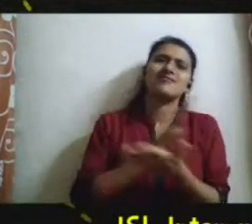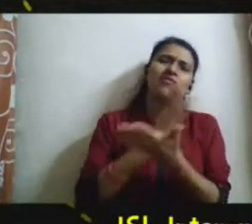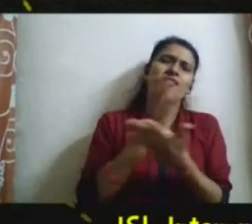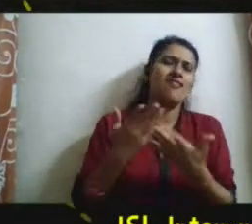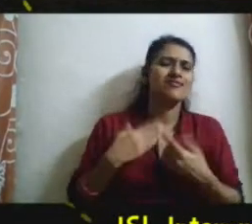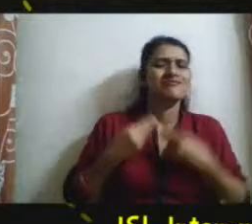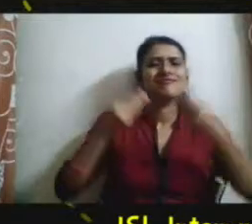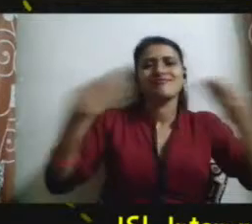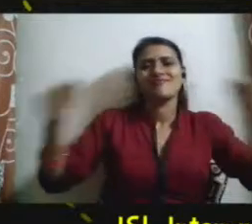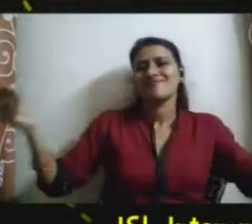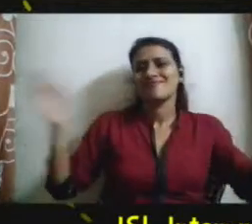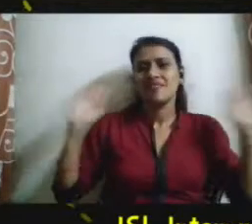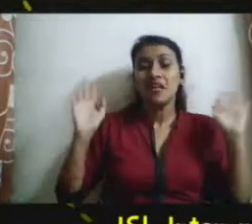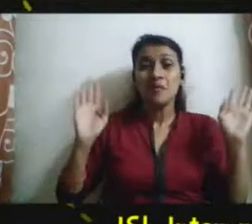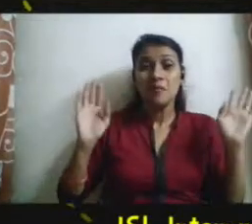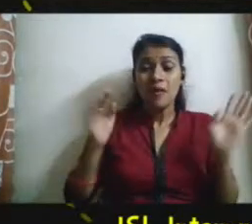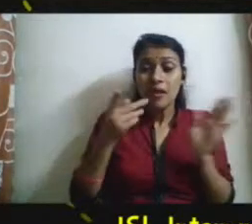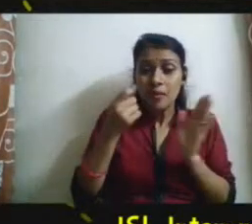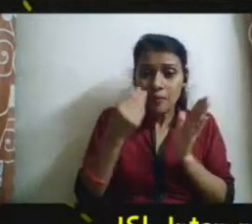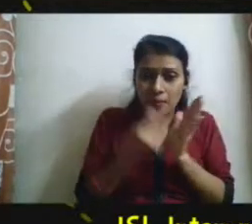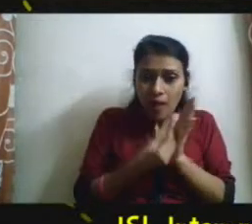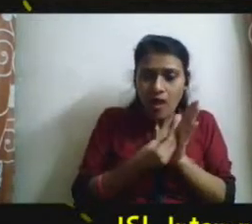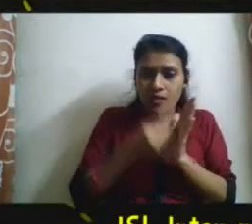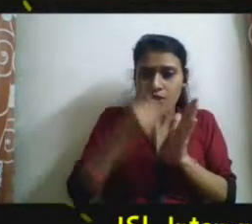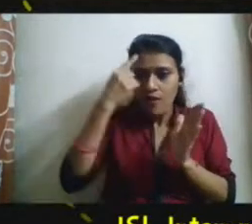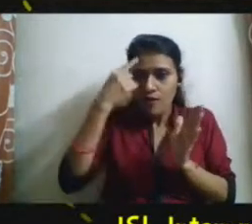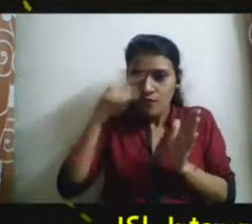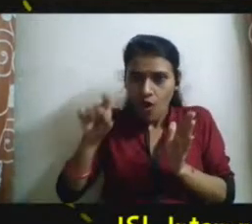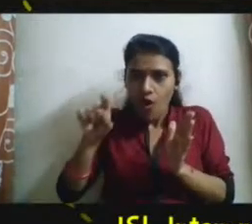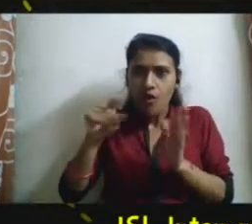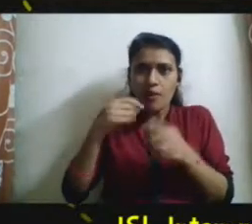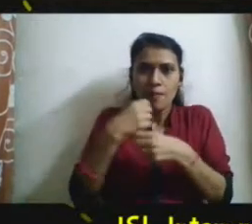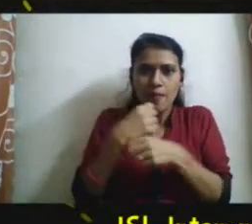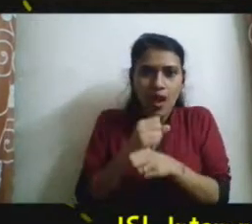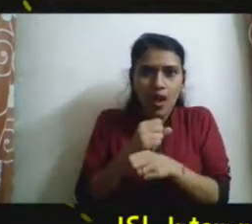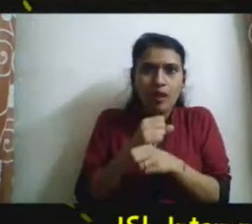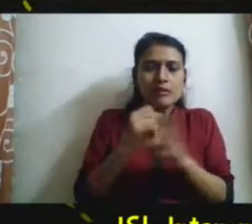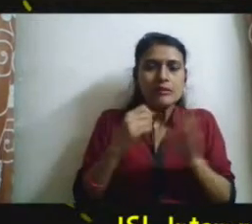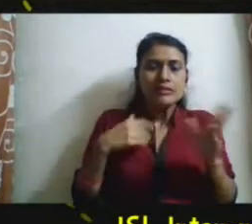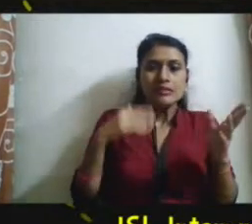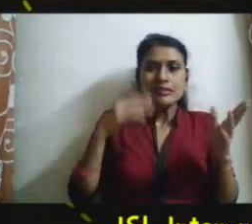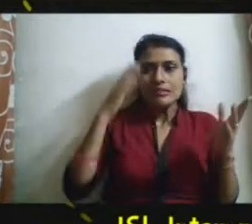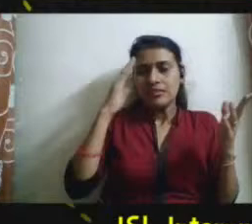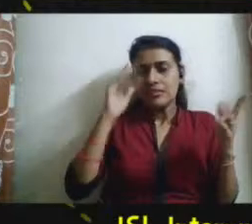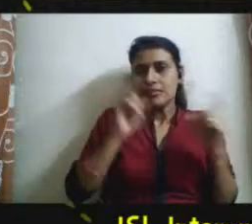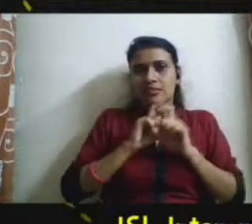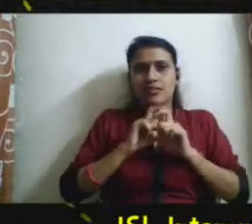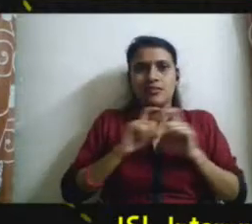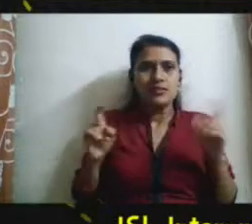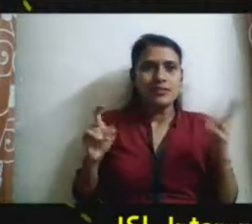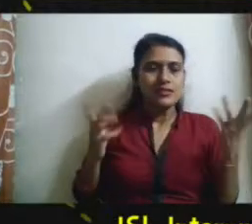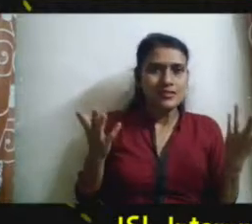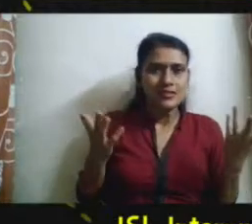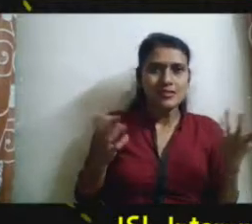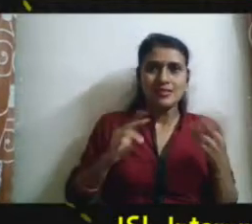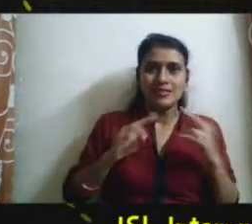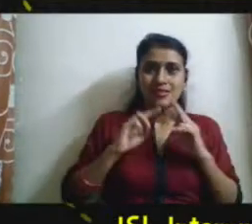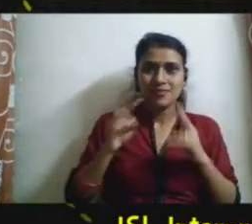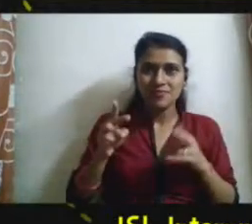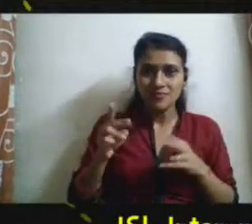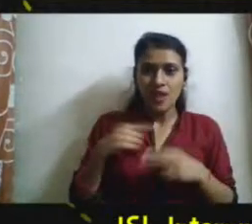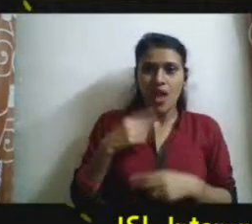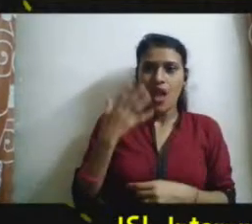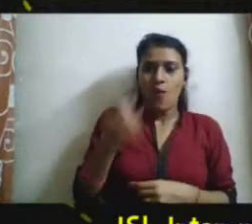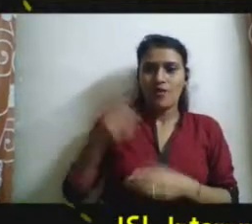whatever. And you find yourself almost feeling abashed when to say that this is what I want to be